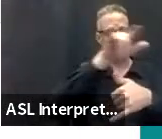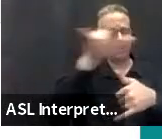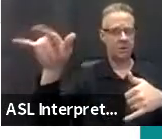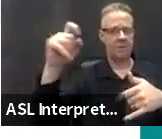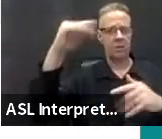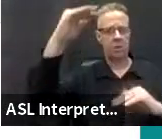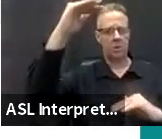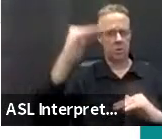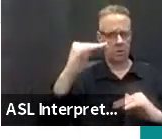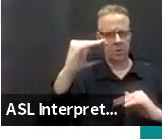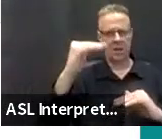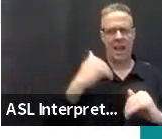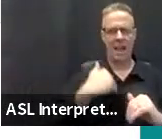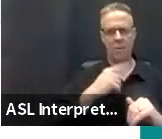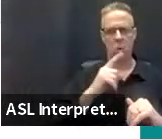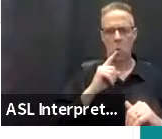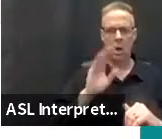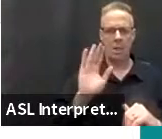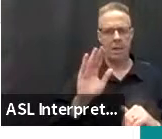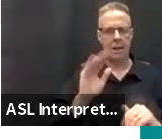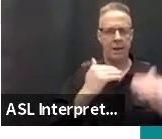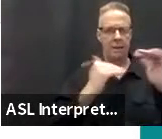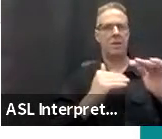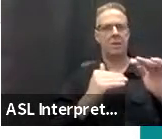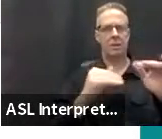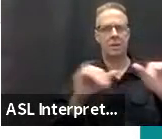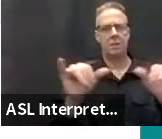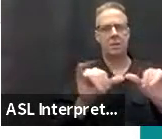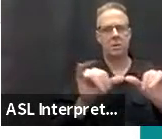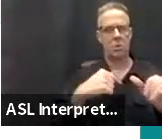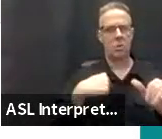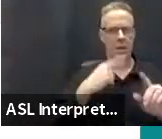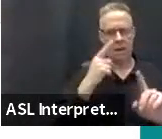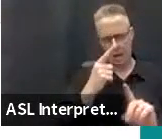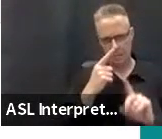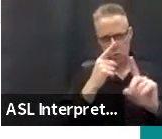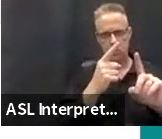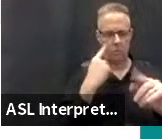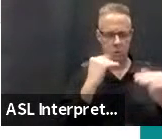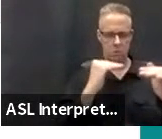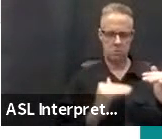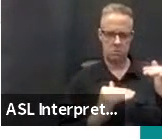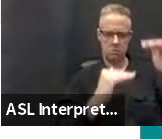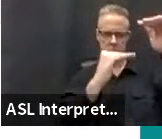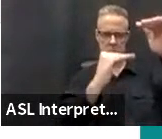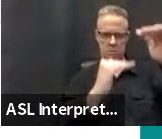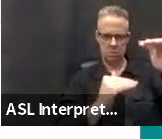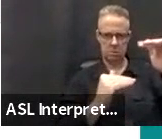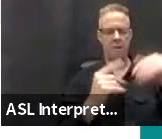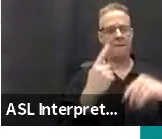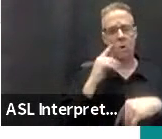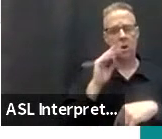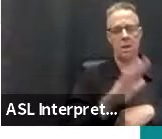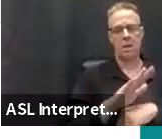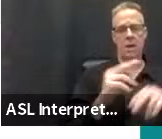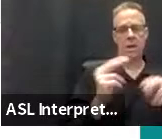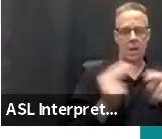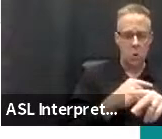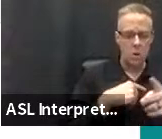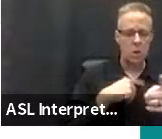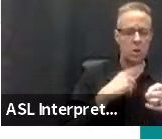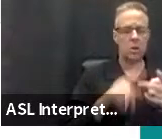there's a window, if you want to call it that, where we're aiming to bring the highway, the